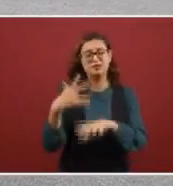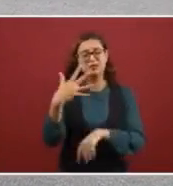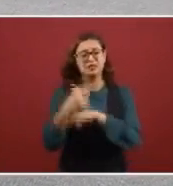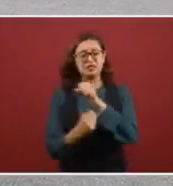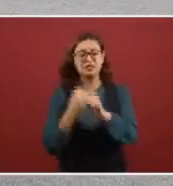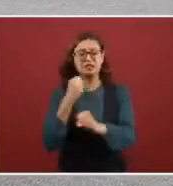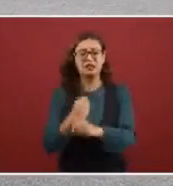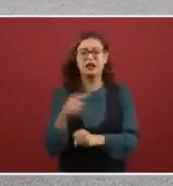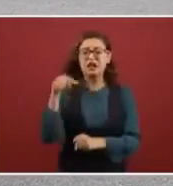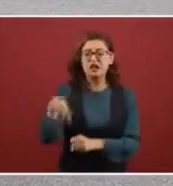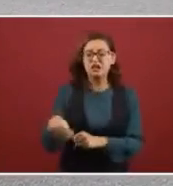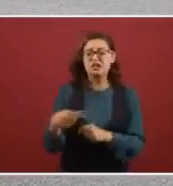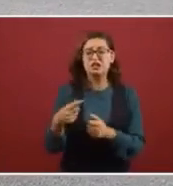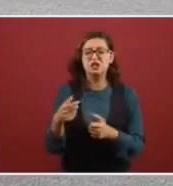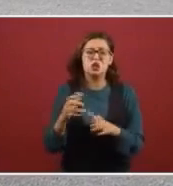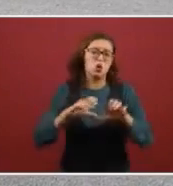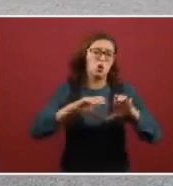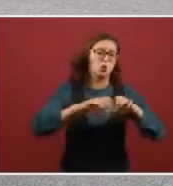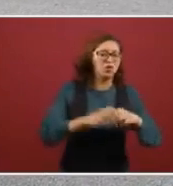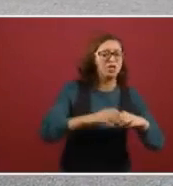people?